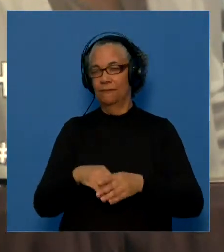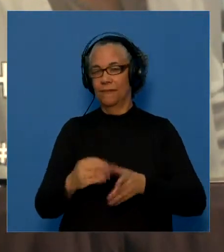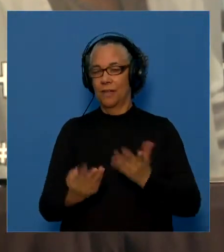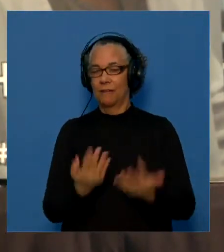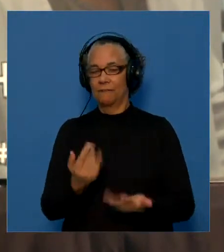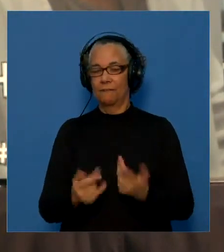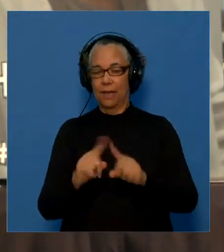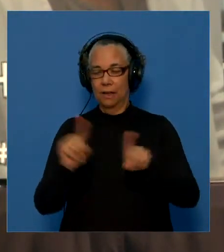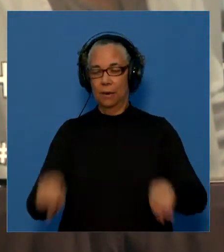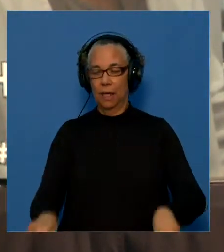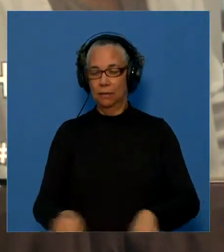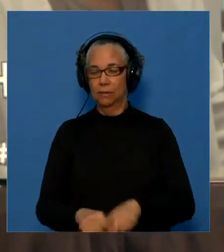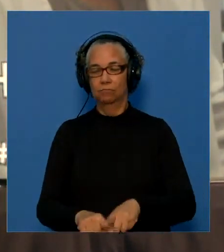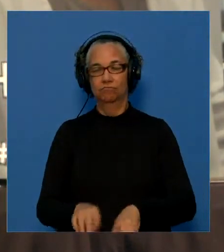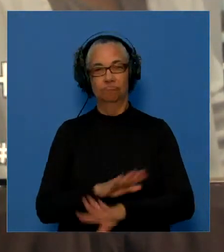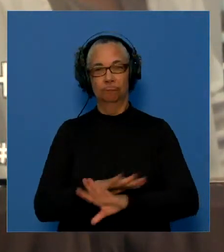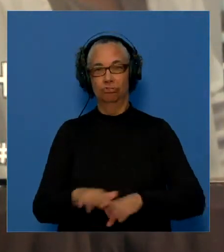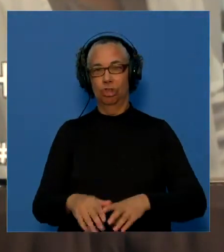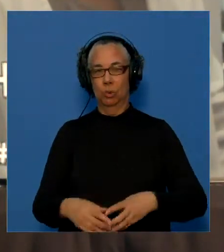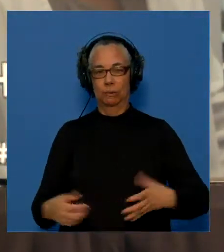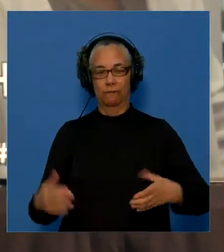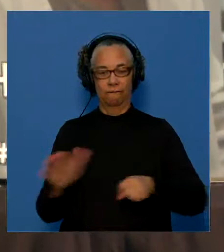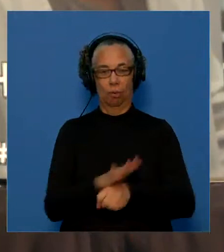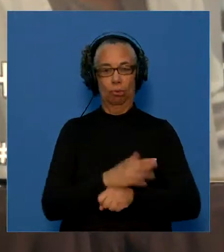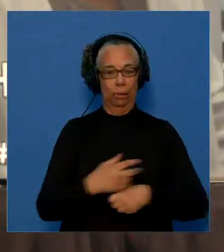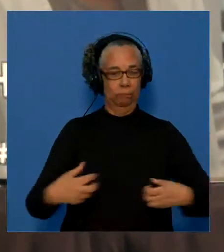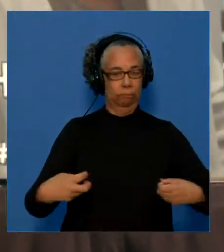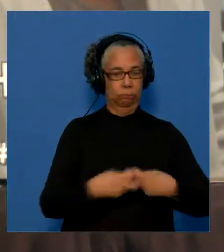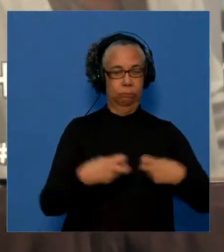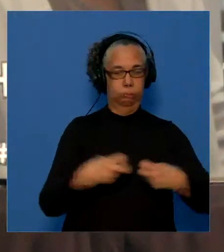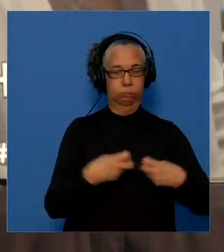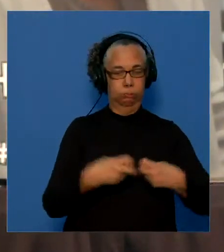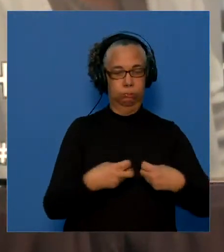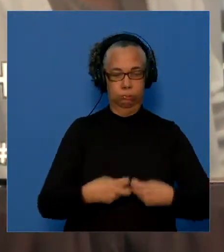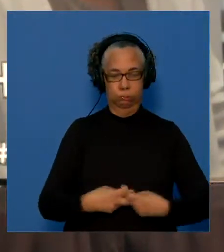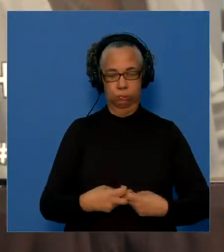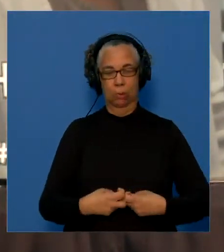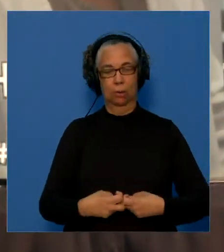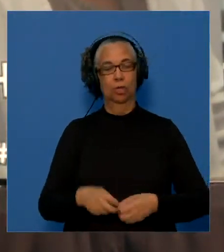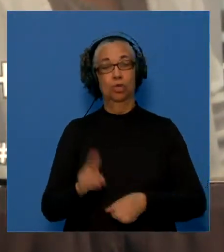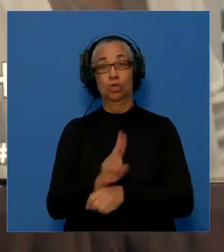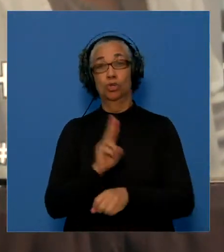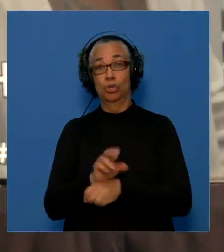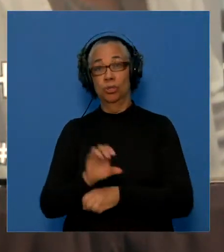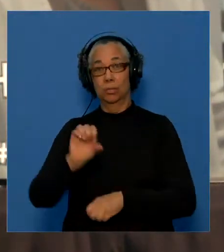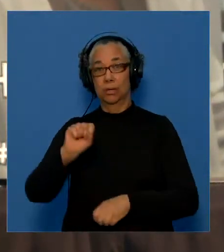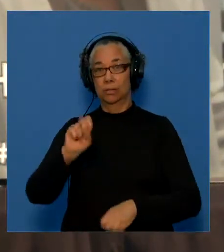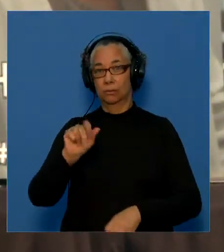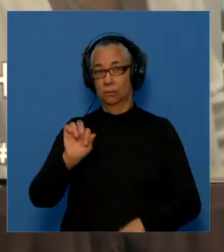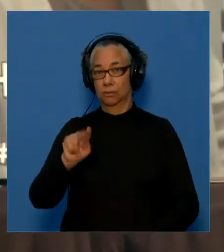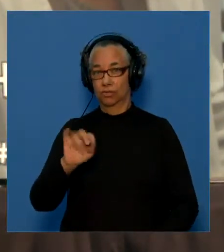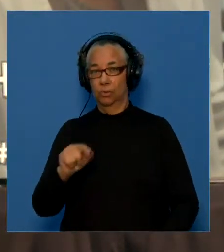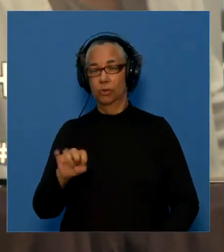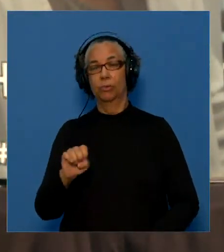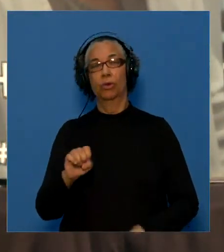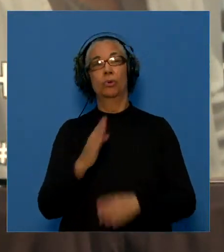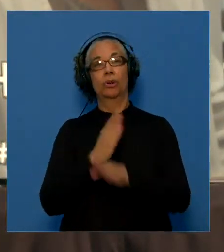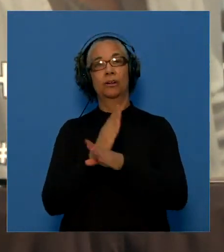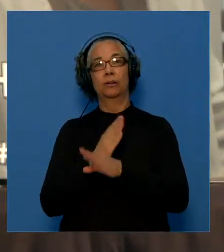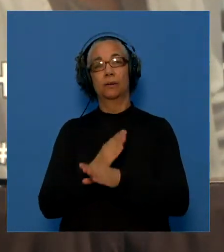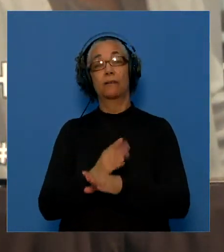electrical outlets. Utilize surge protectors. Finally, I will end with an update from the Customs